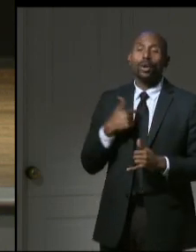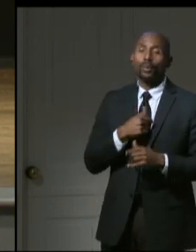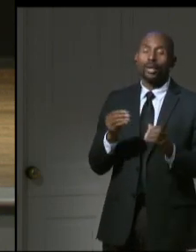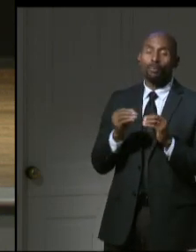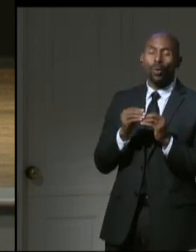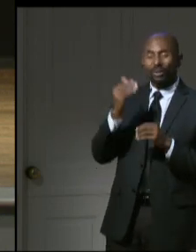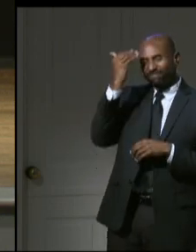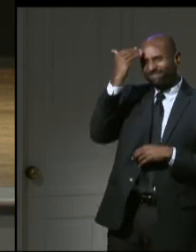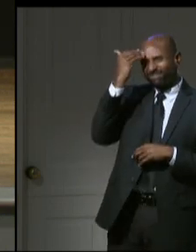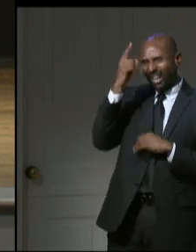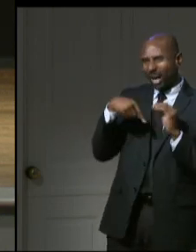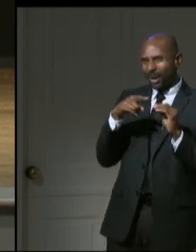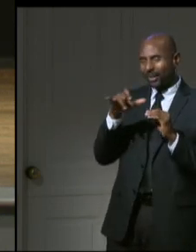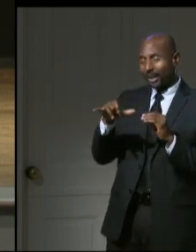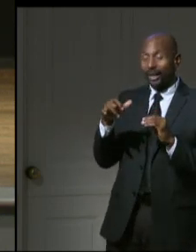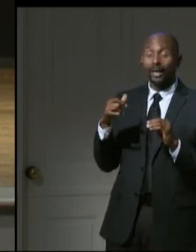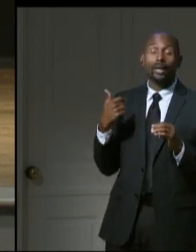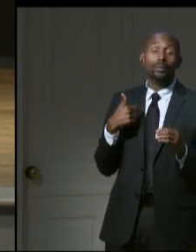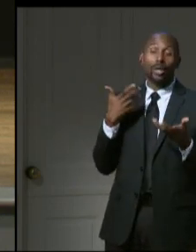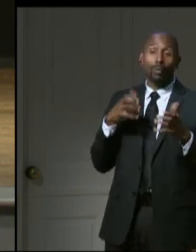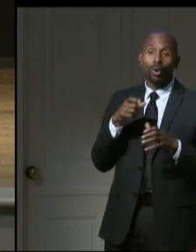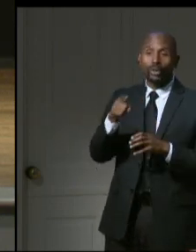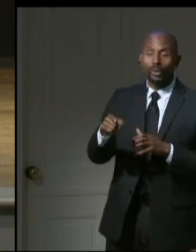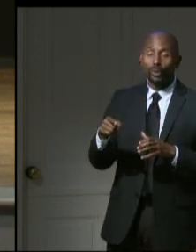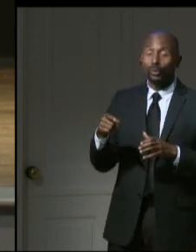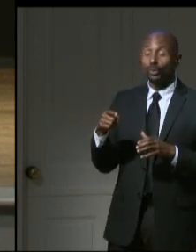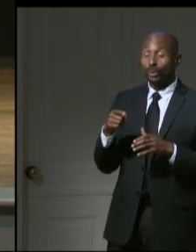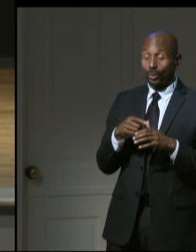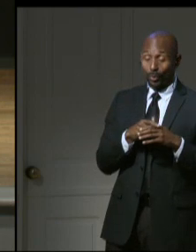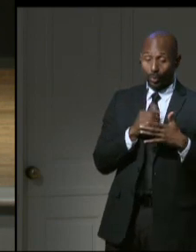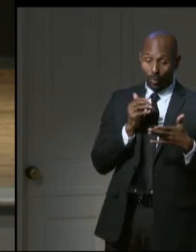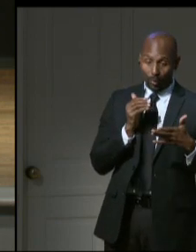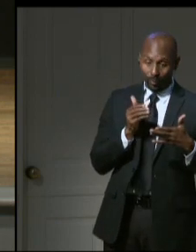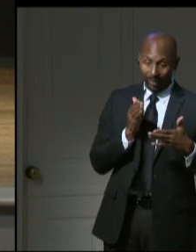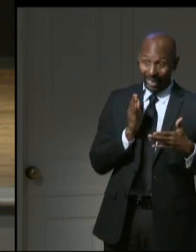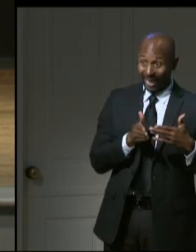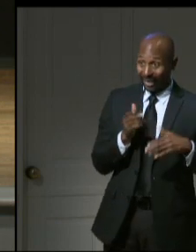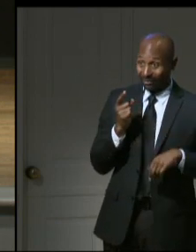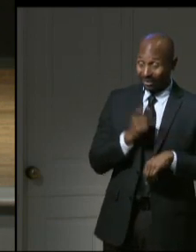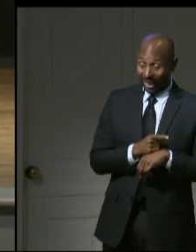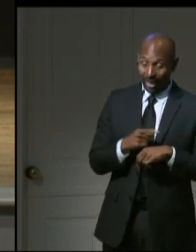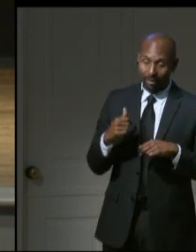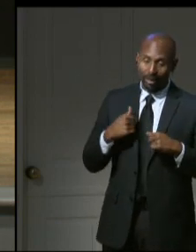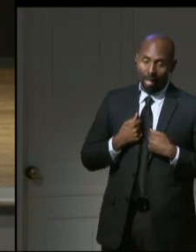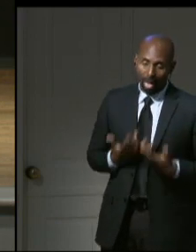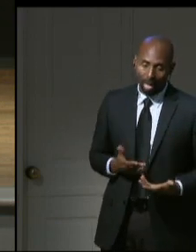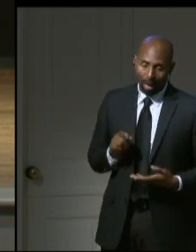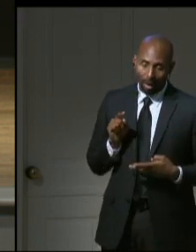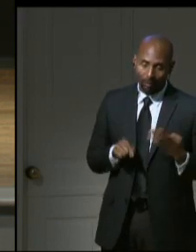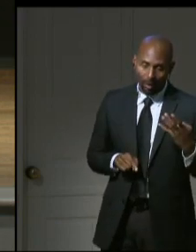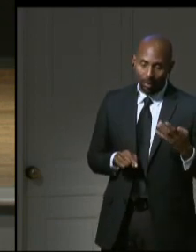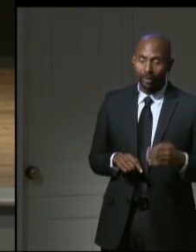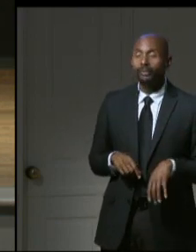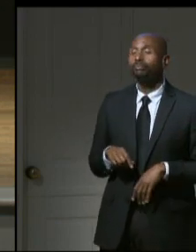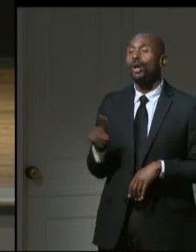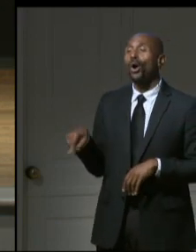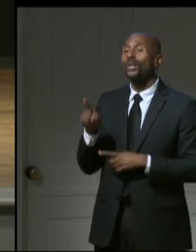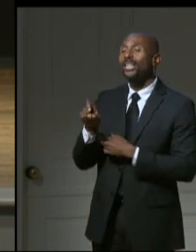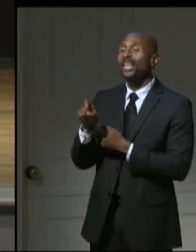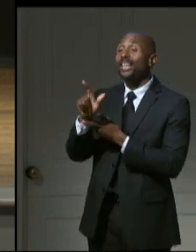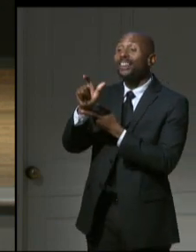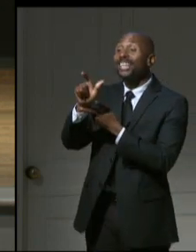and we don't want you to be too tired at the end of the day to just scroll. All you have to do is move this finger, that's